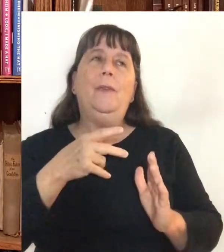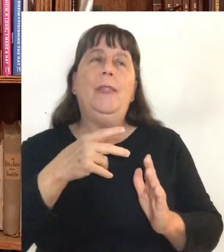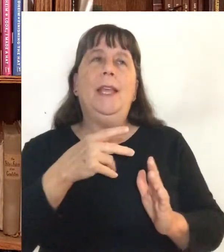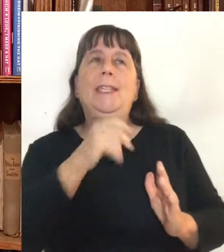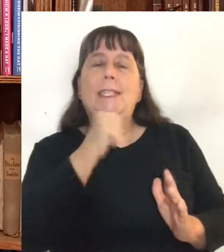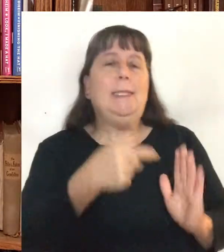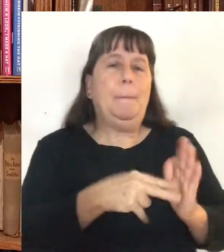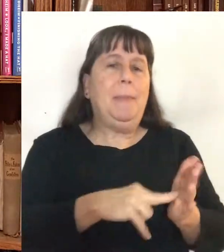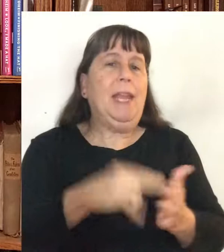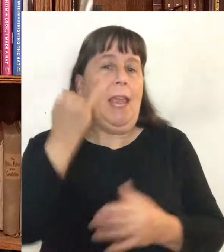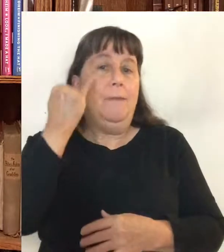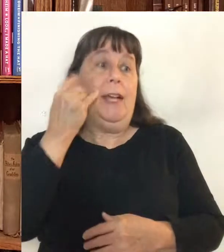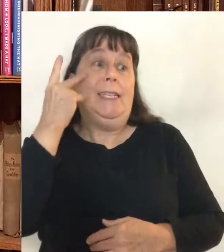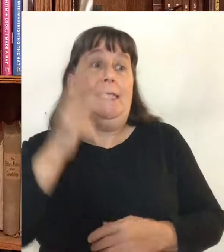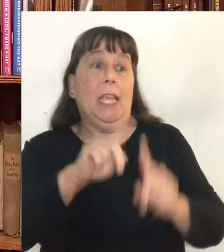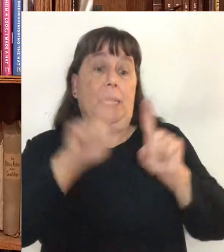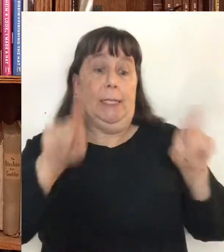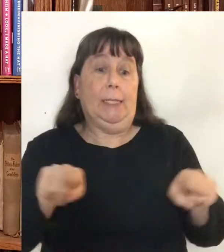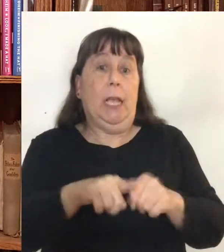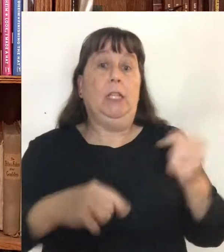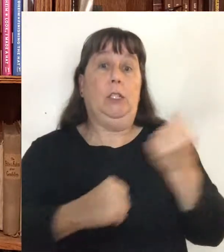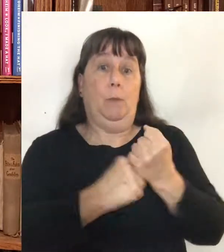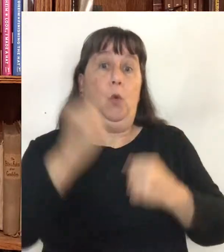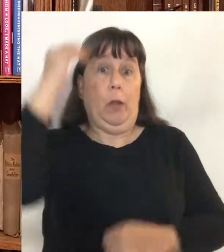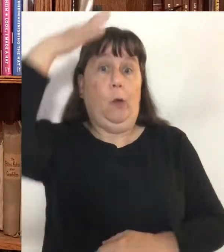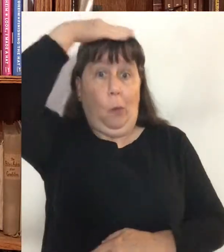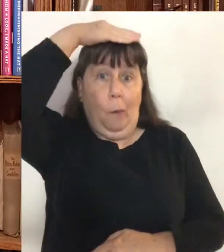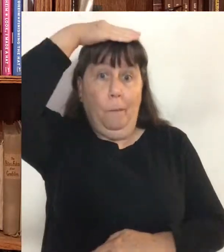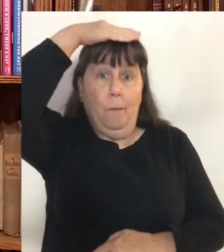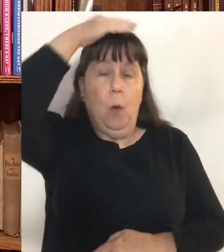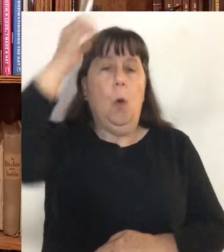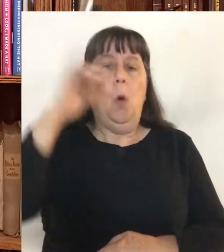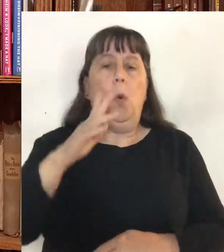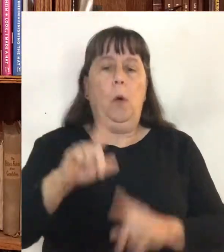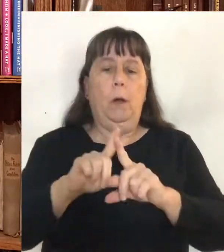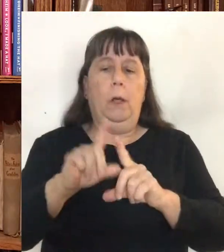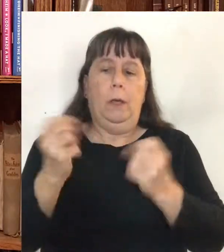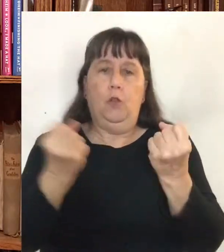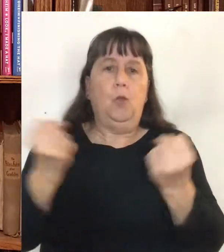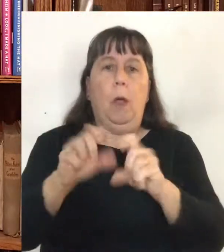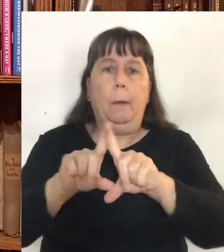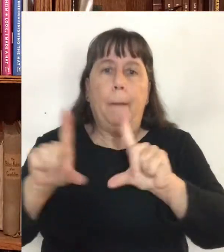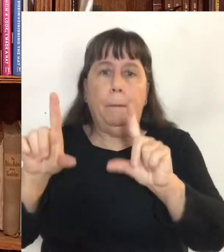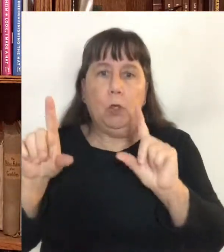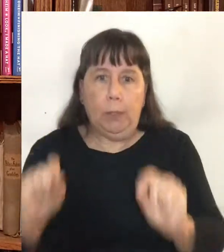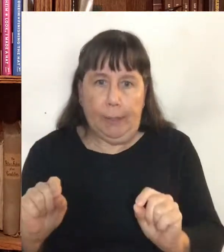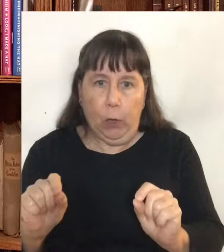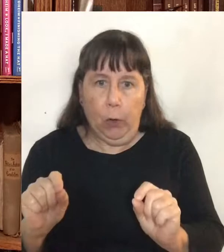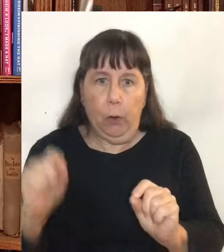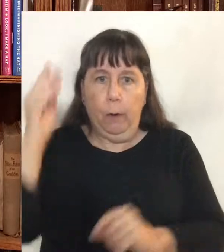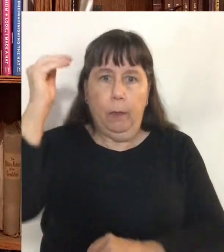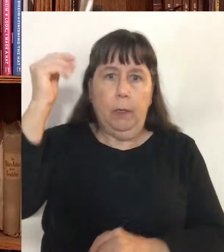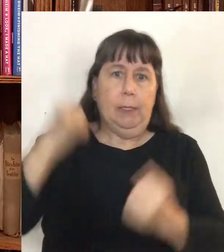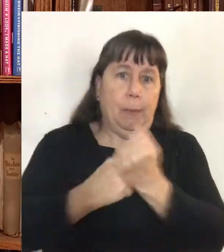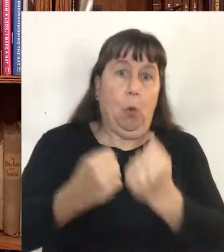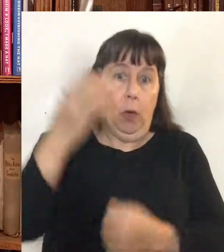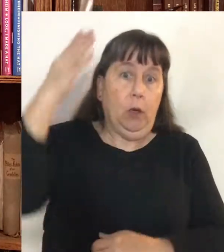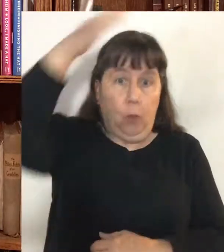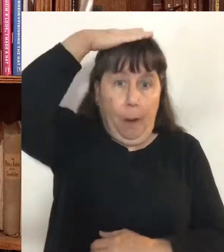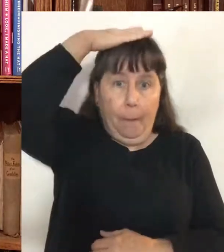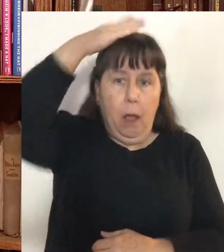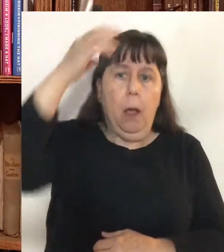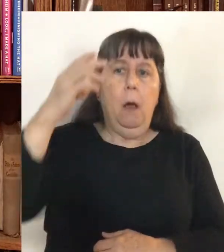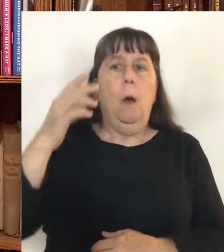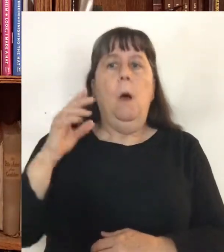every time I see a Trump sign in a yard or a bumper sticker on a truck, that compassion